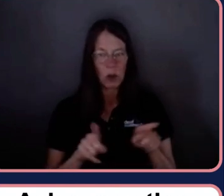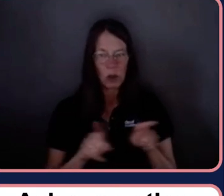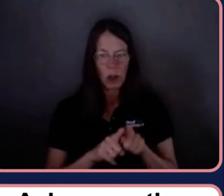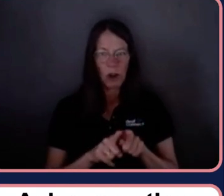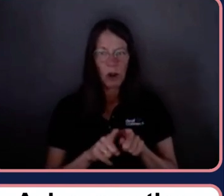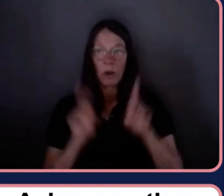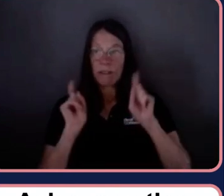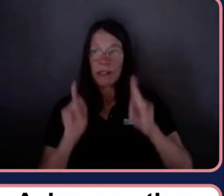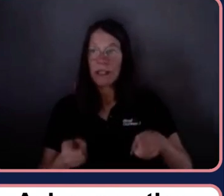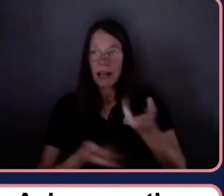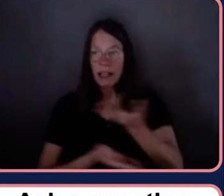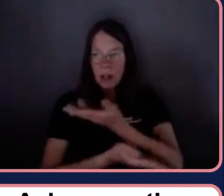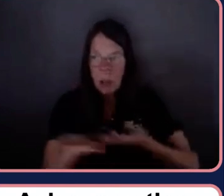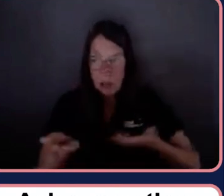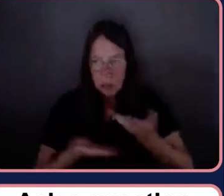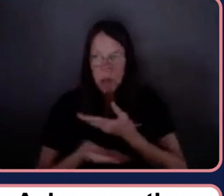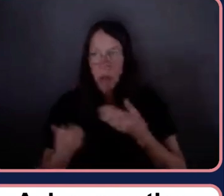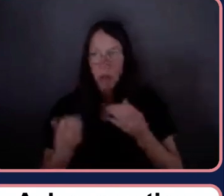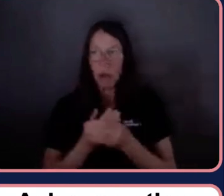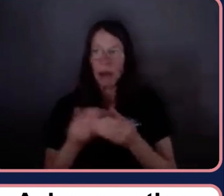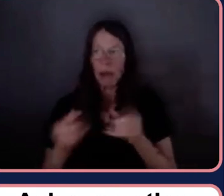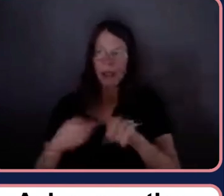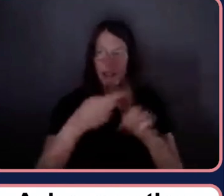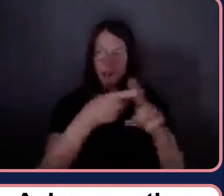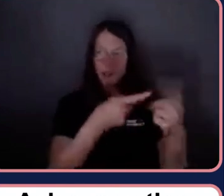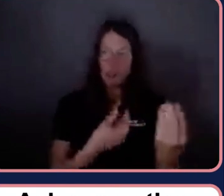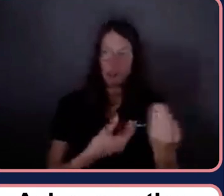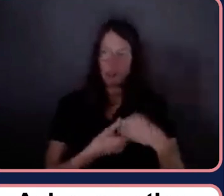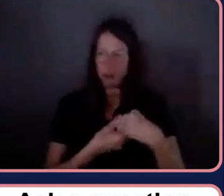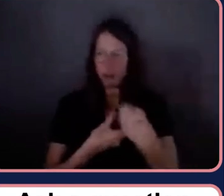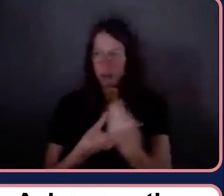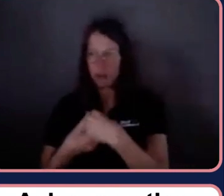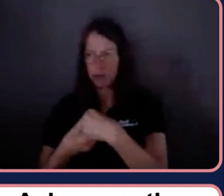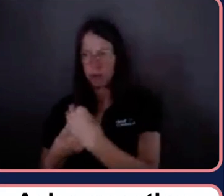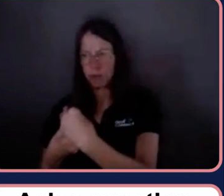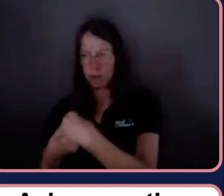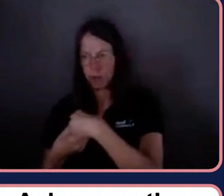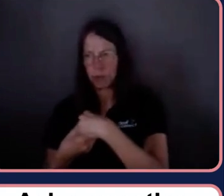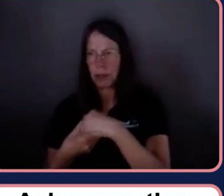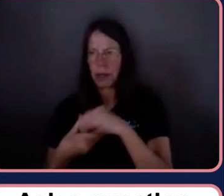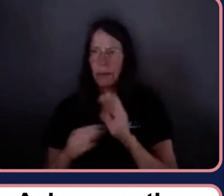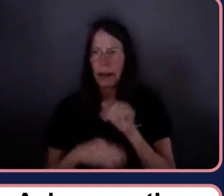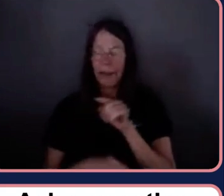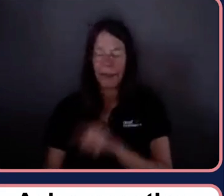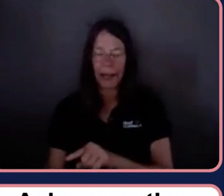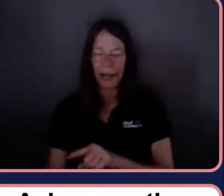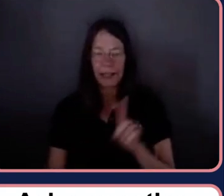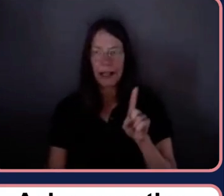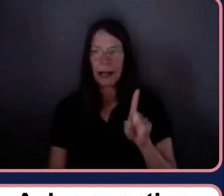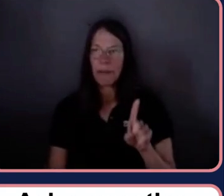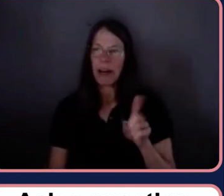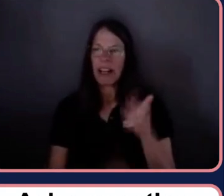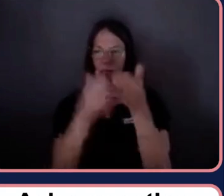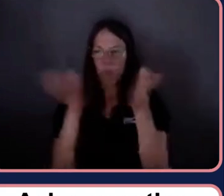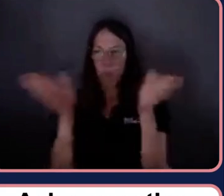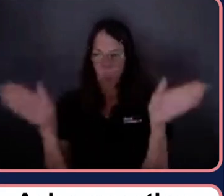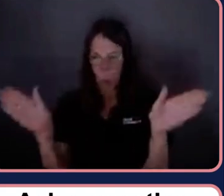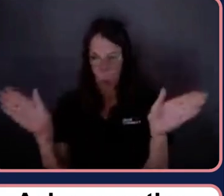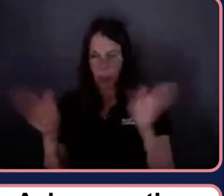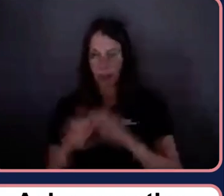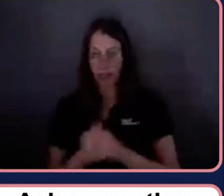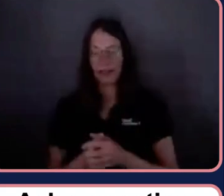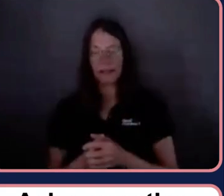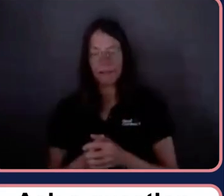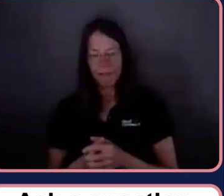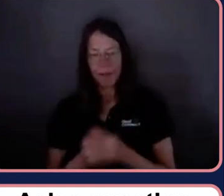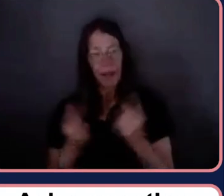around that area. But the broad point would be that the mechanisms in the bill that now